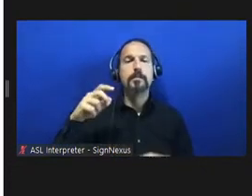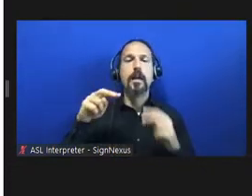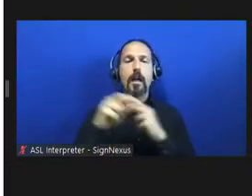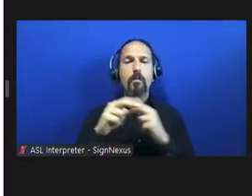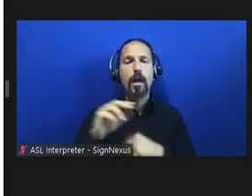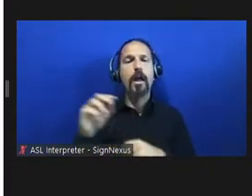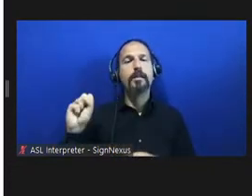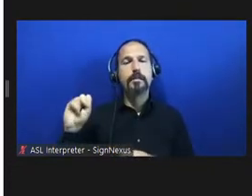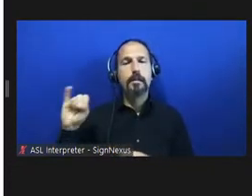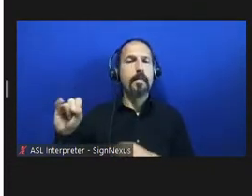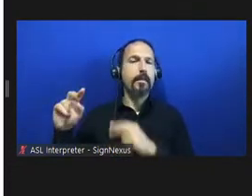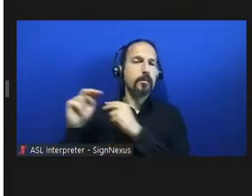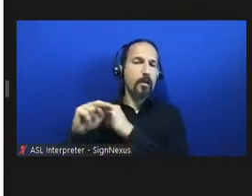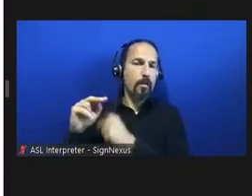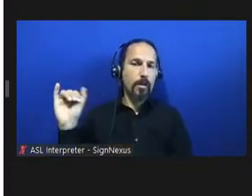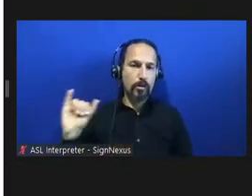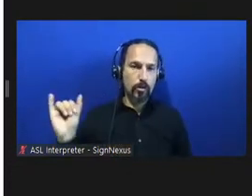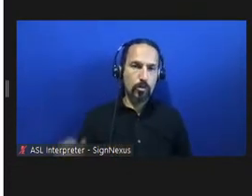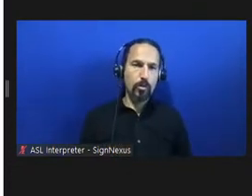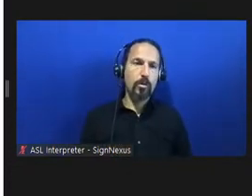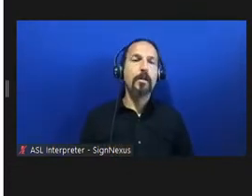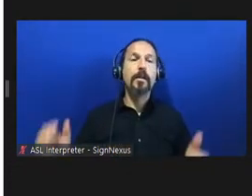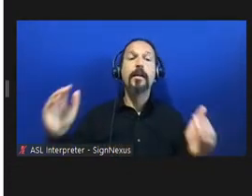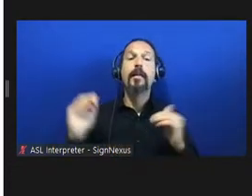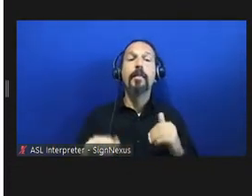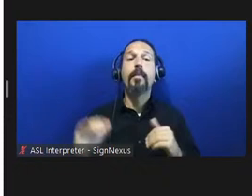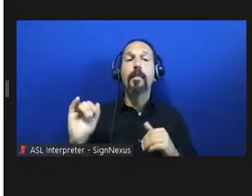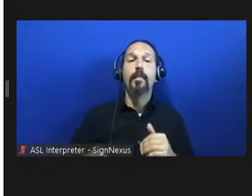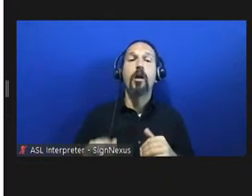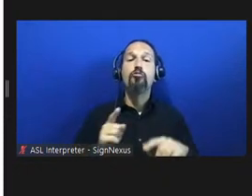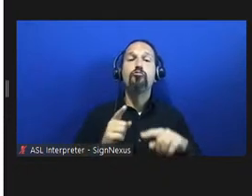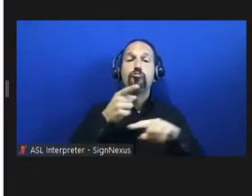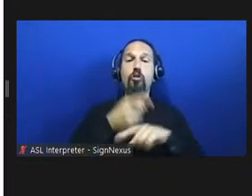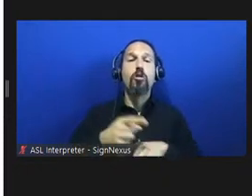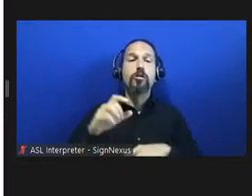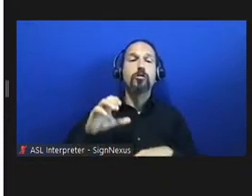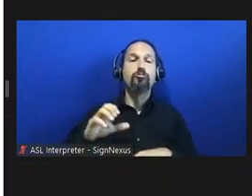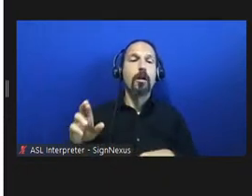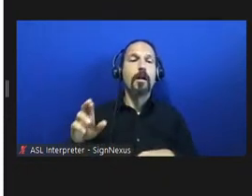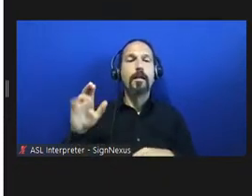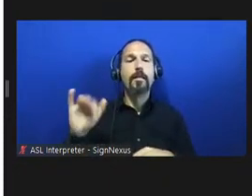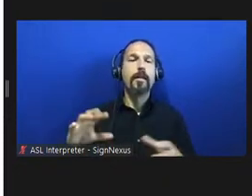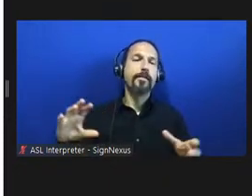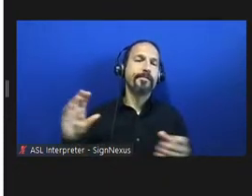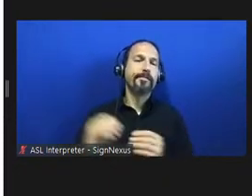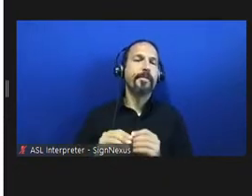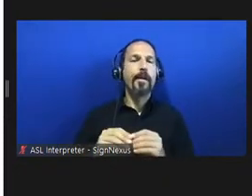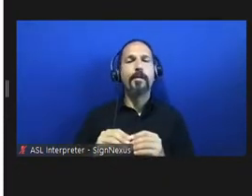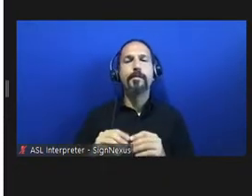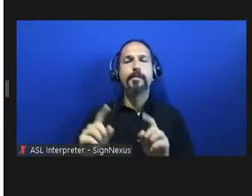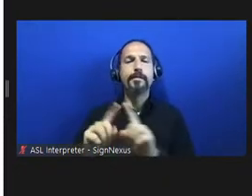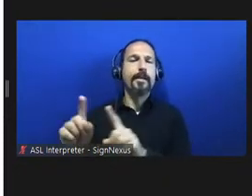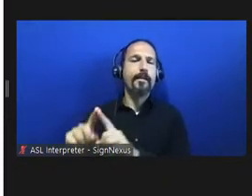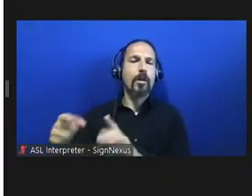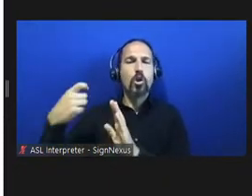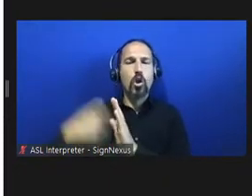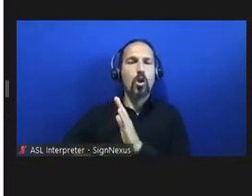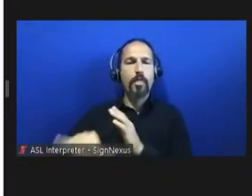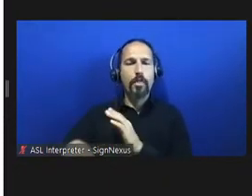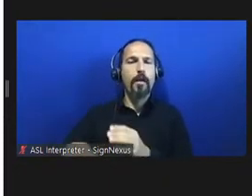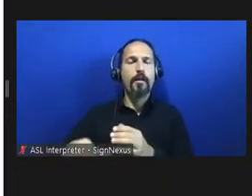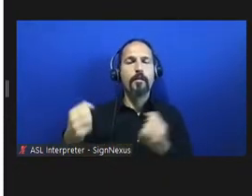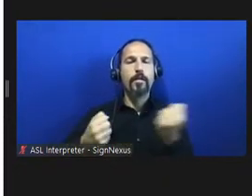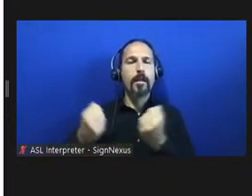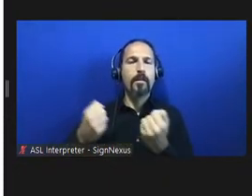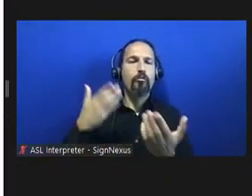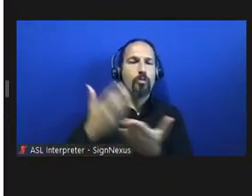Expressway Crossing credits lead to more parity in the total cost among different routes that are taken by Vehicles entering the